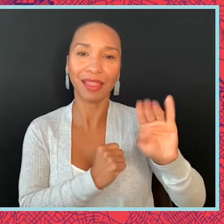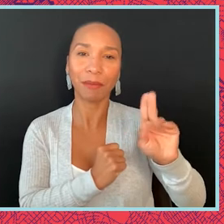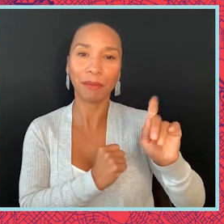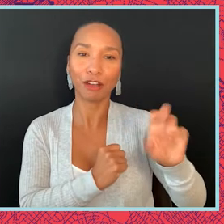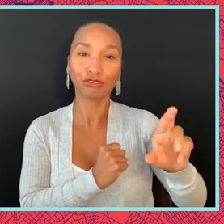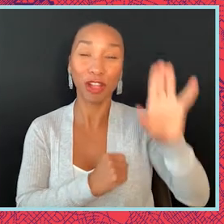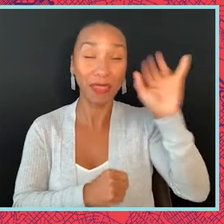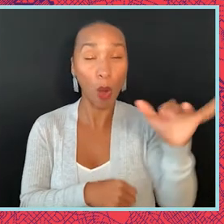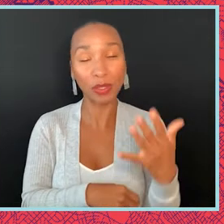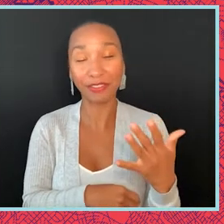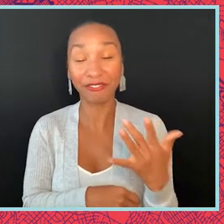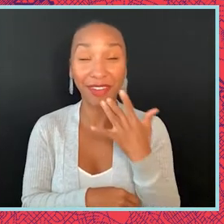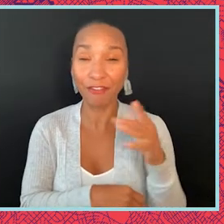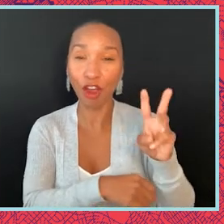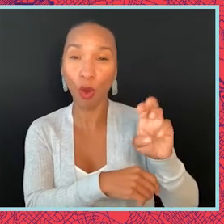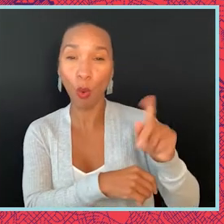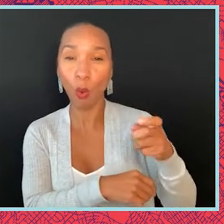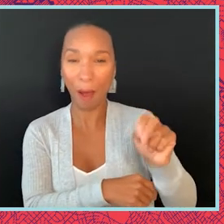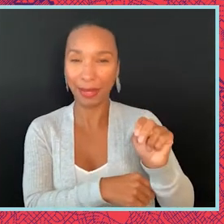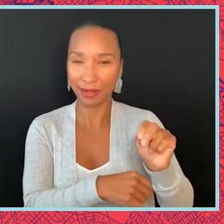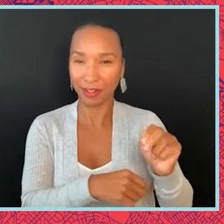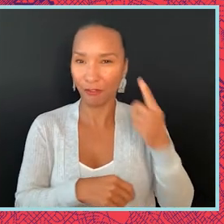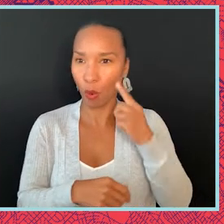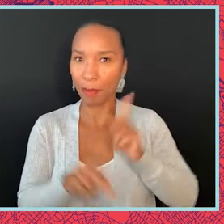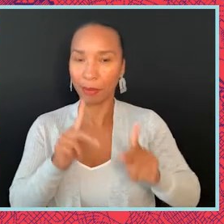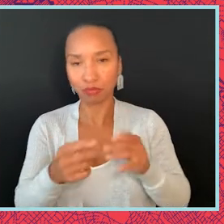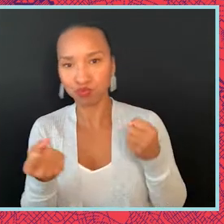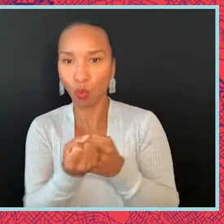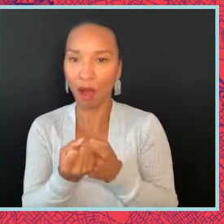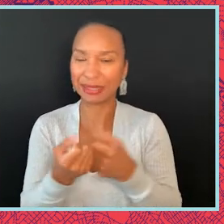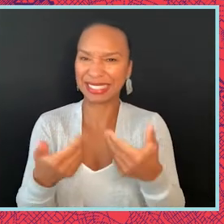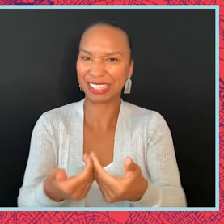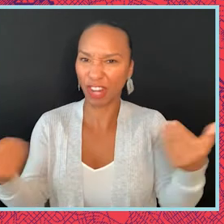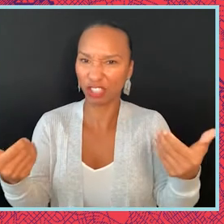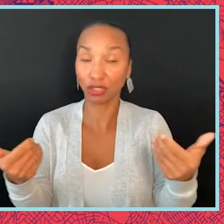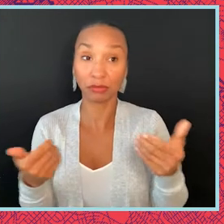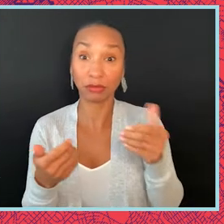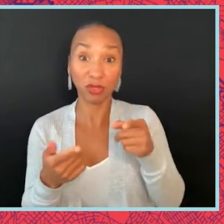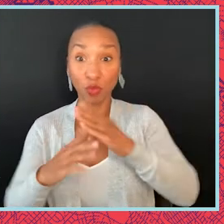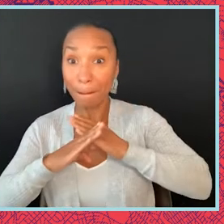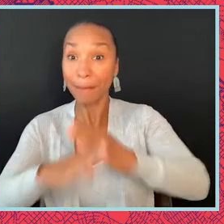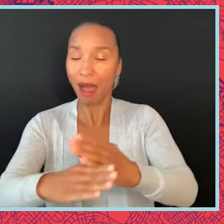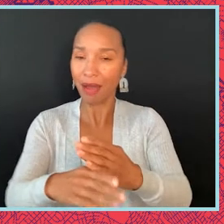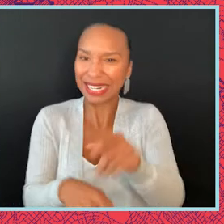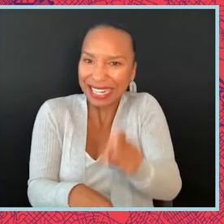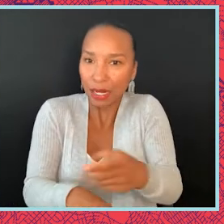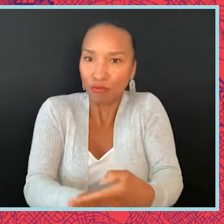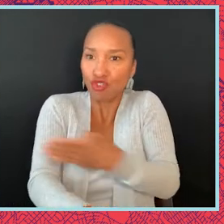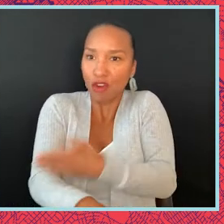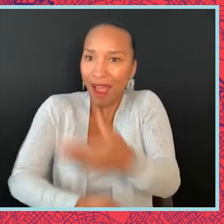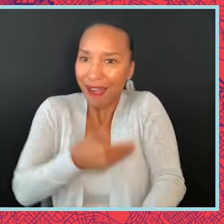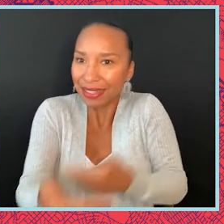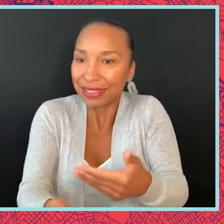weapon of segregationists and continues to be employed to block necessary progress for our communities today. And that's